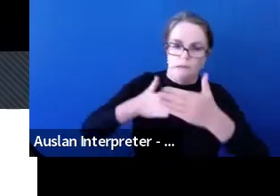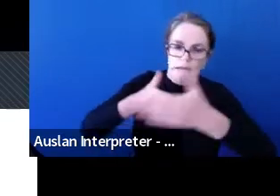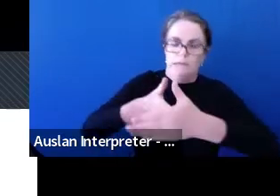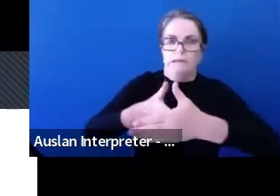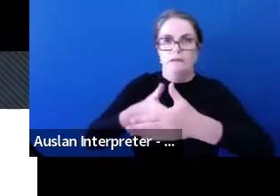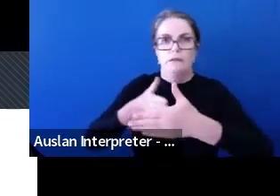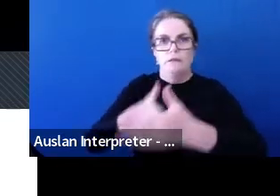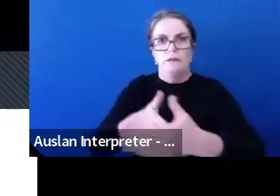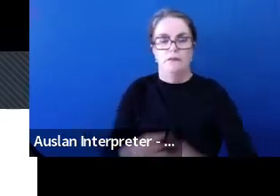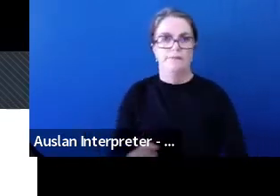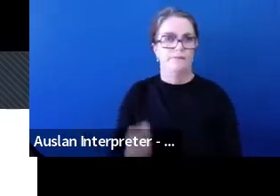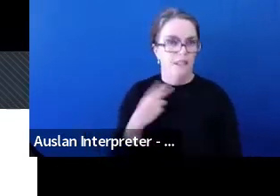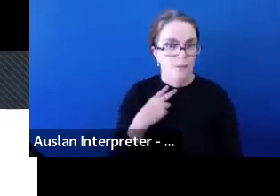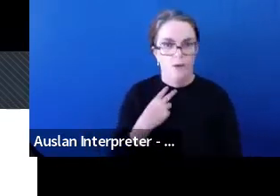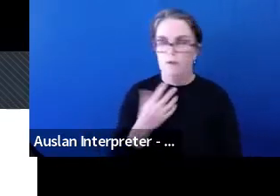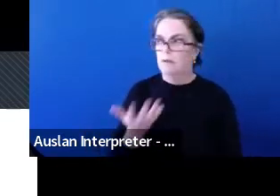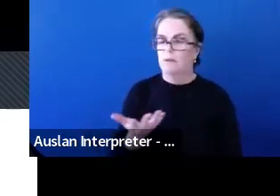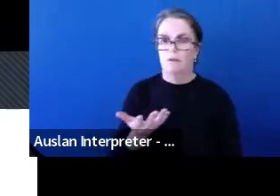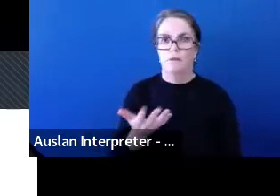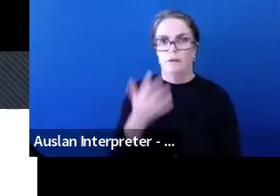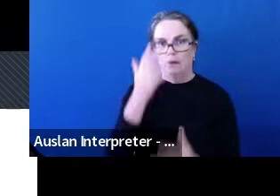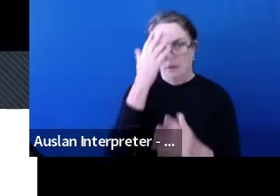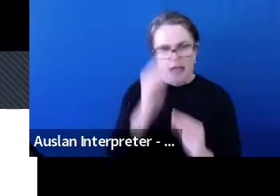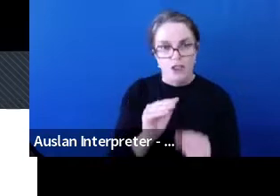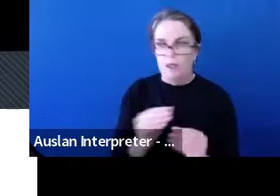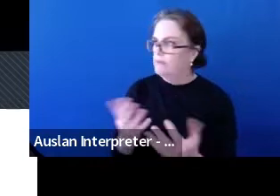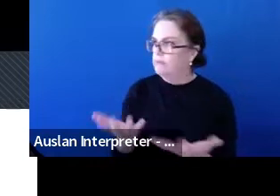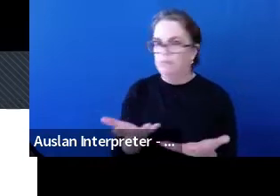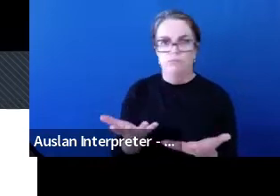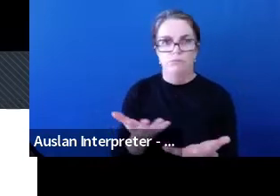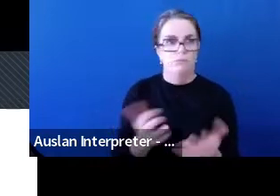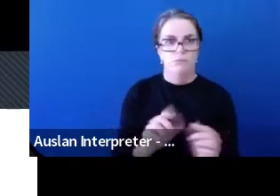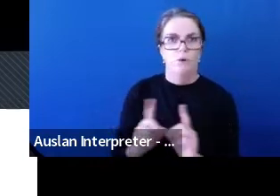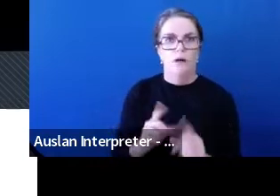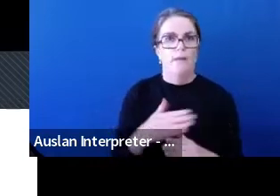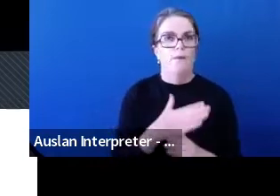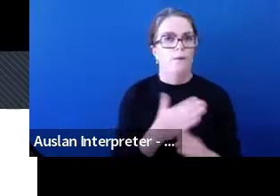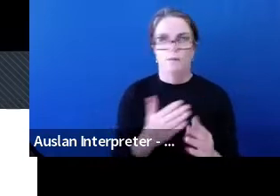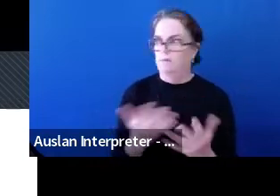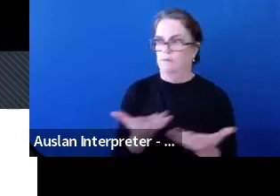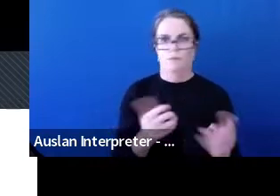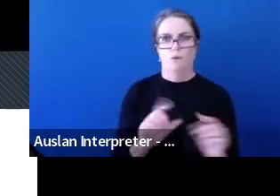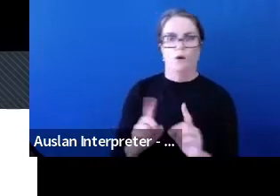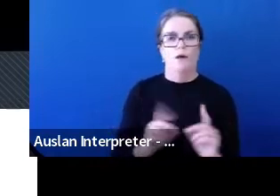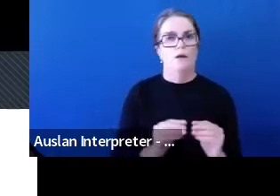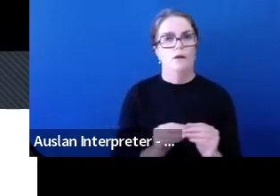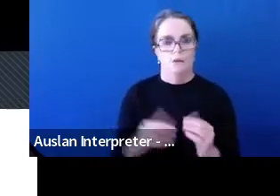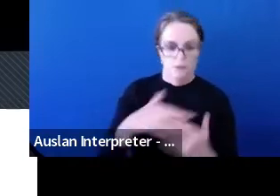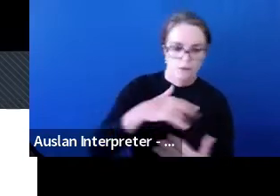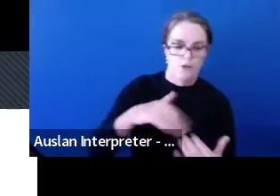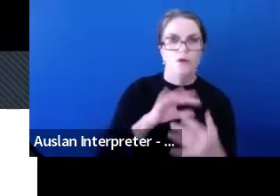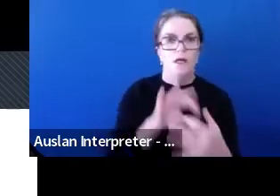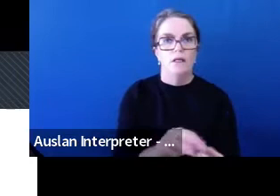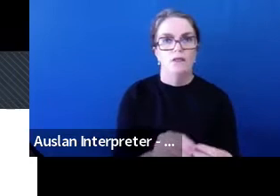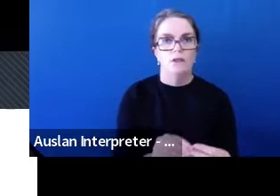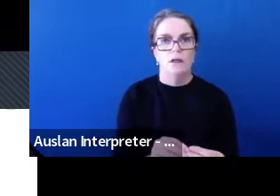disappointments in their education, in their employment, in just their social connection with other young people. No, you